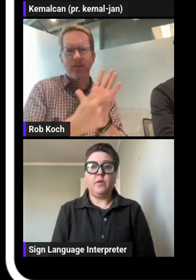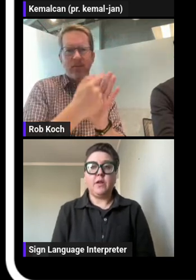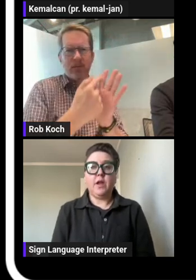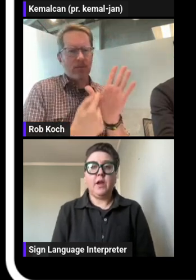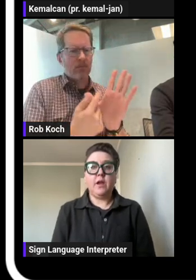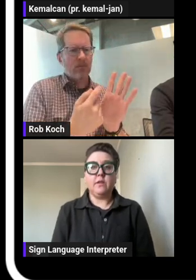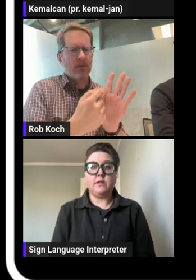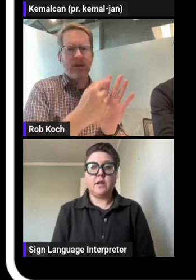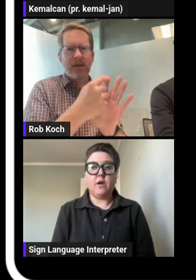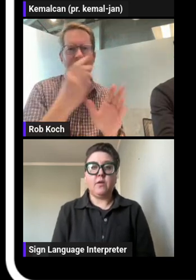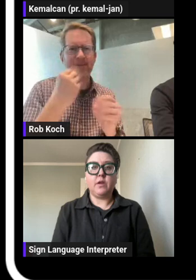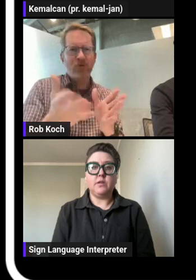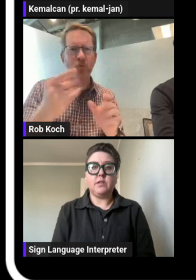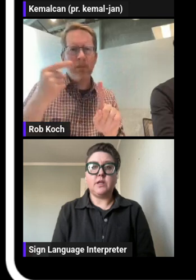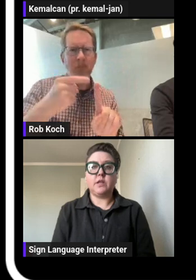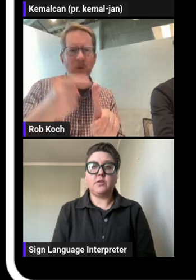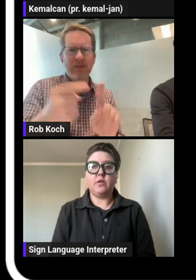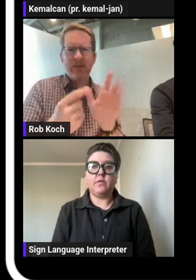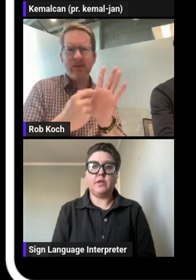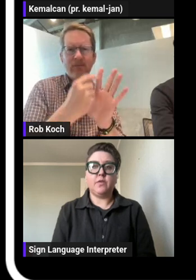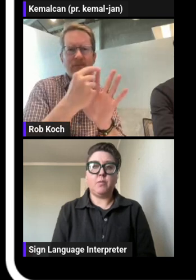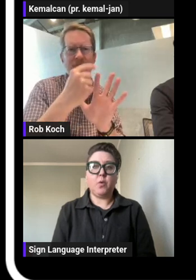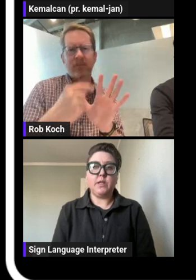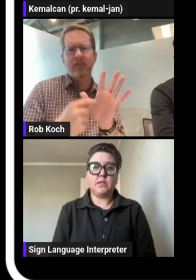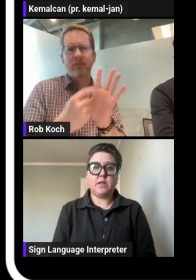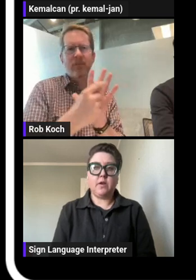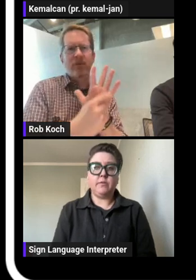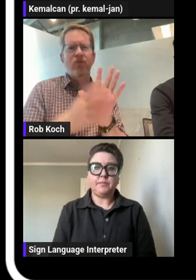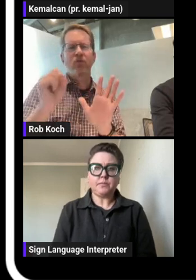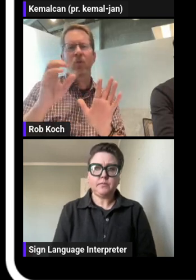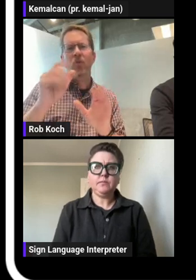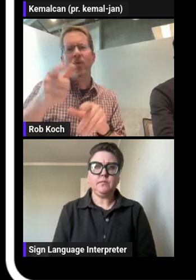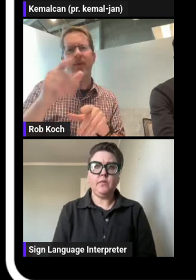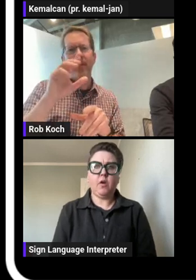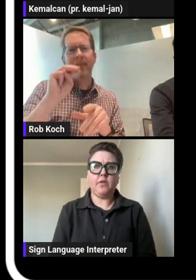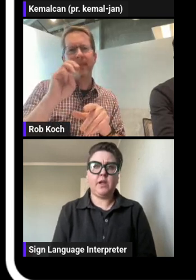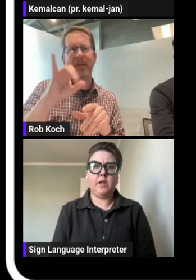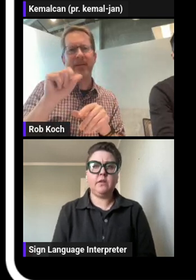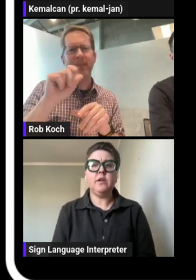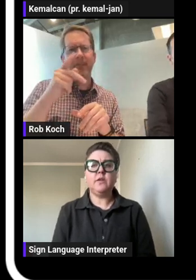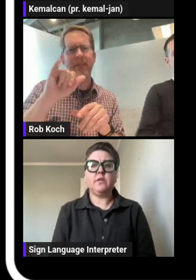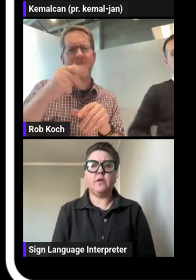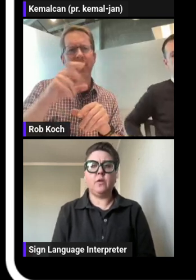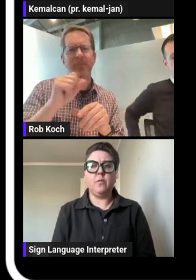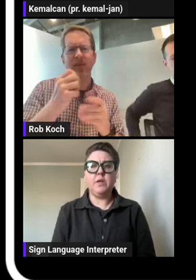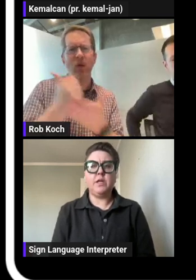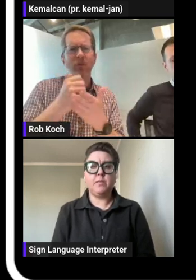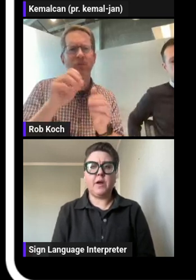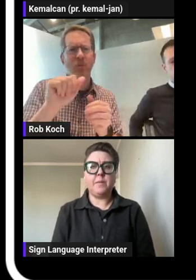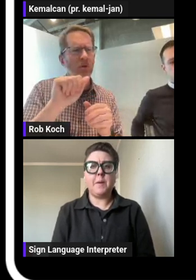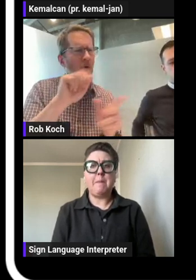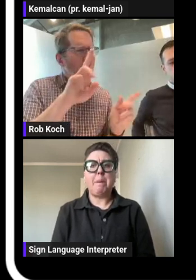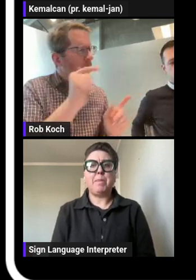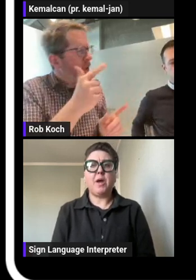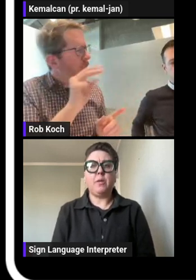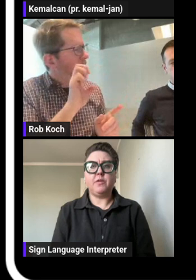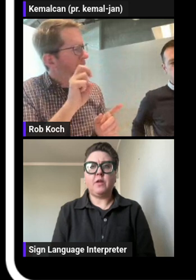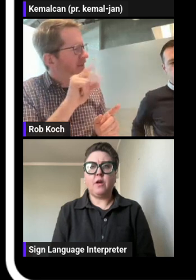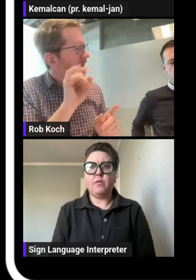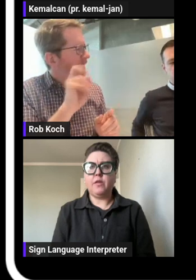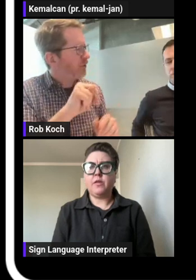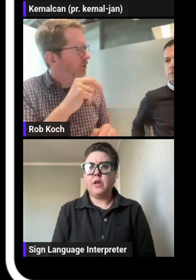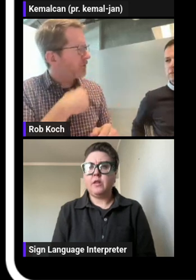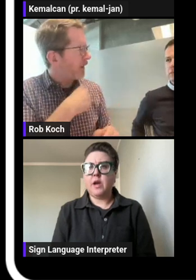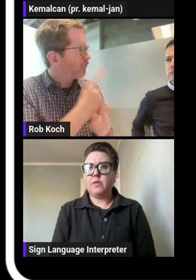to see with the hands and how it can detect all of the different points there on the hand. So MediaPipe